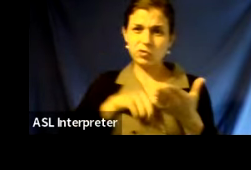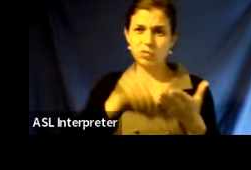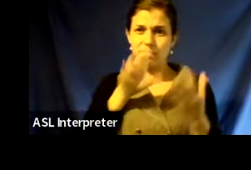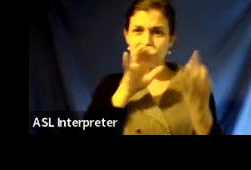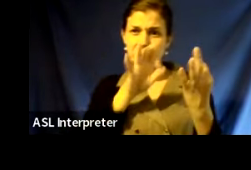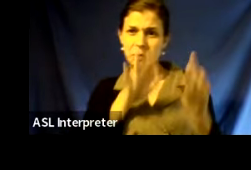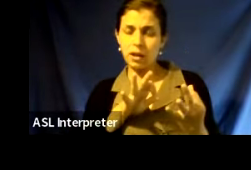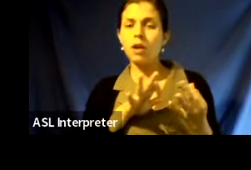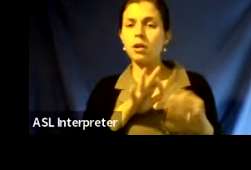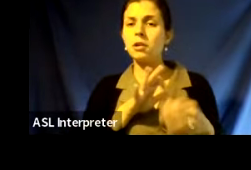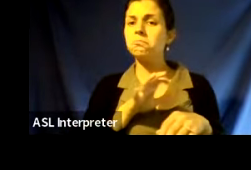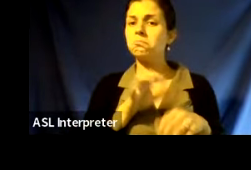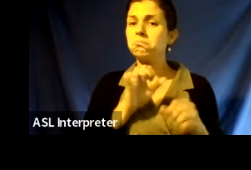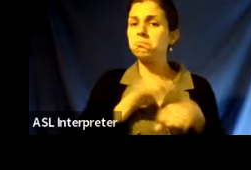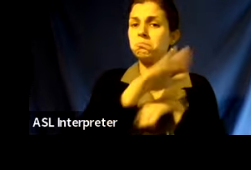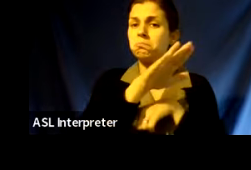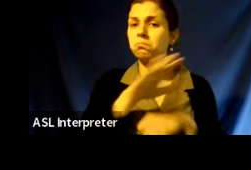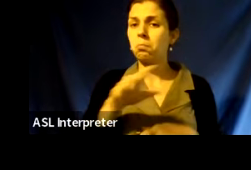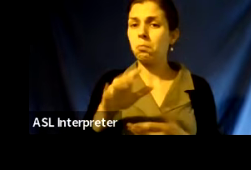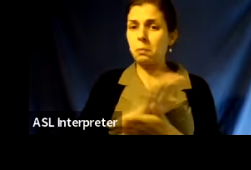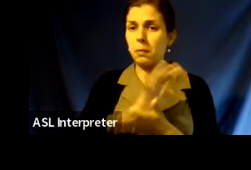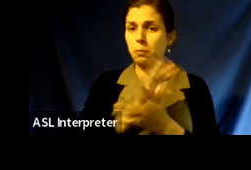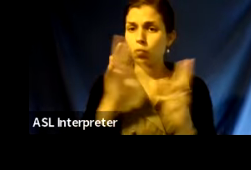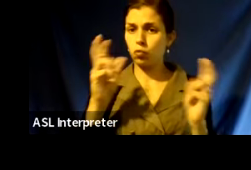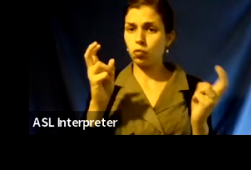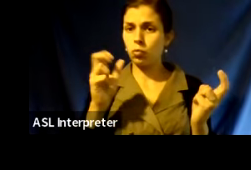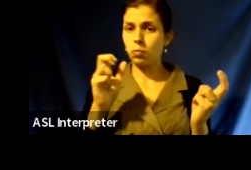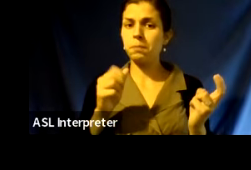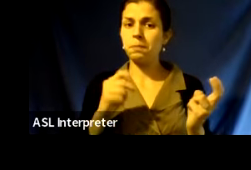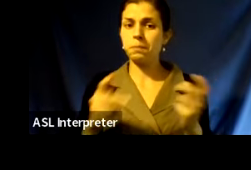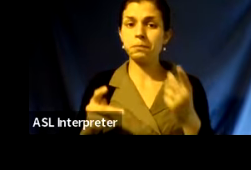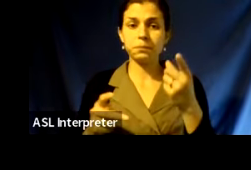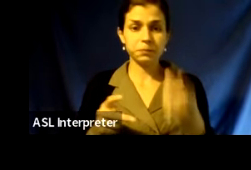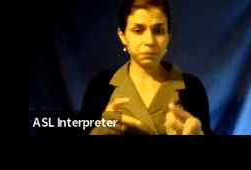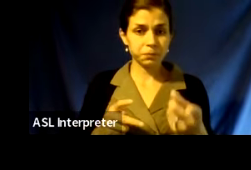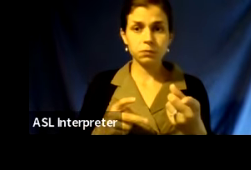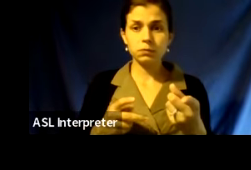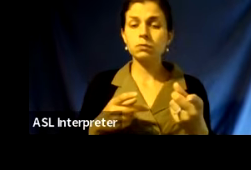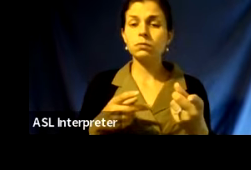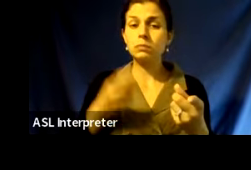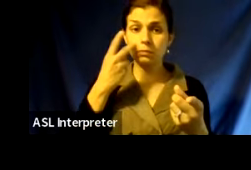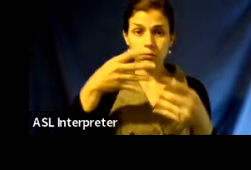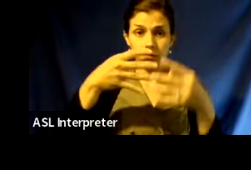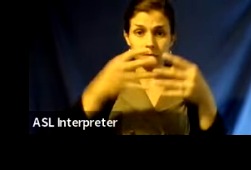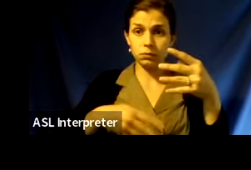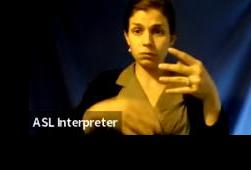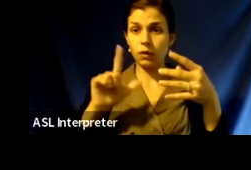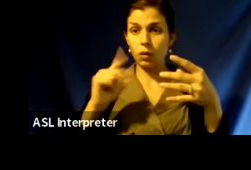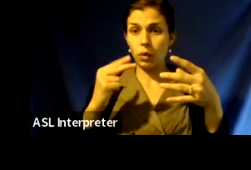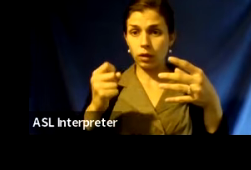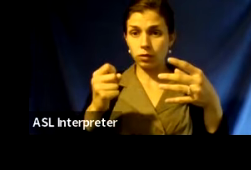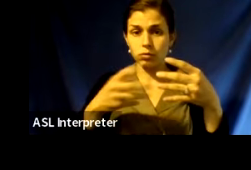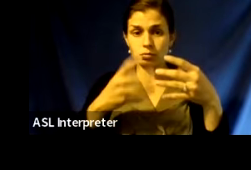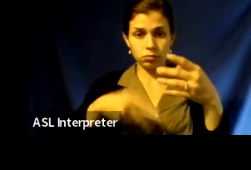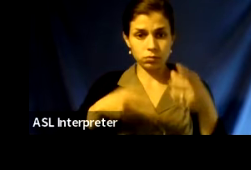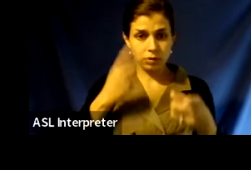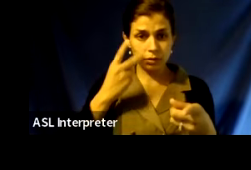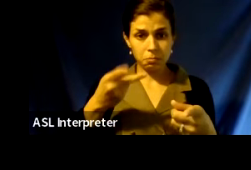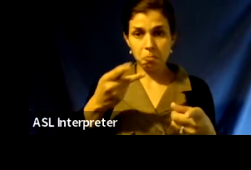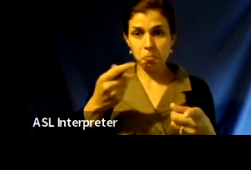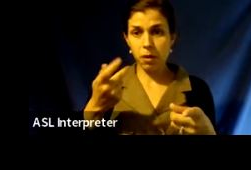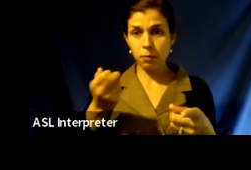it can be found under Student Life and is called Paper Tutor. So I would encourage you to check that out if you think it's something that might